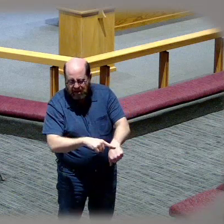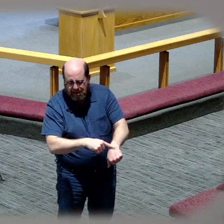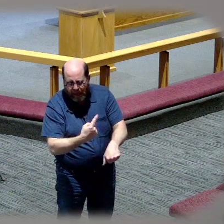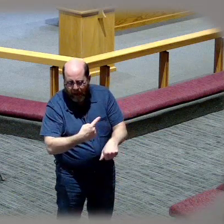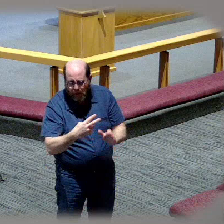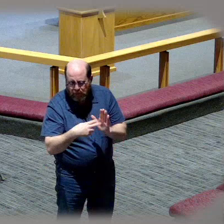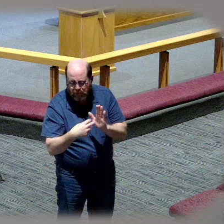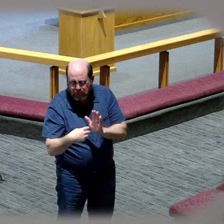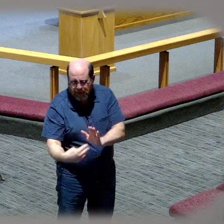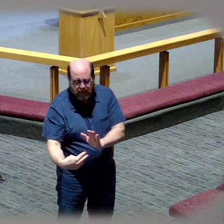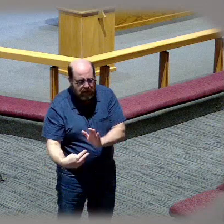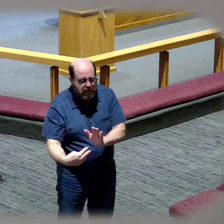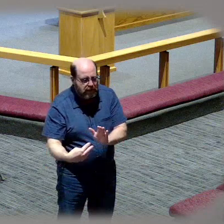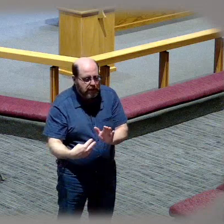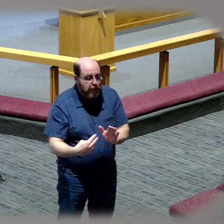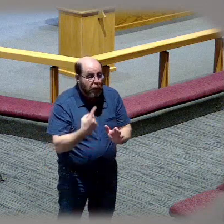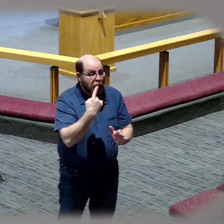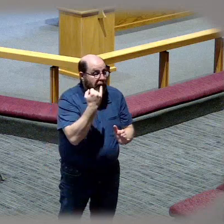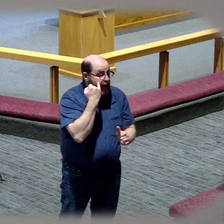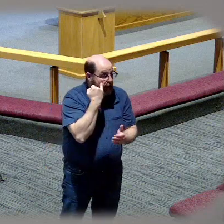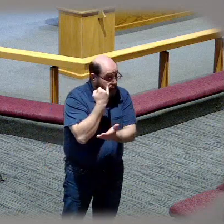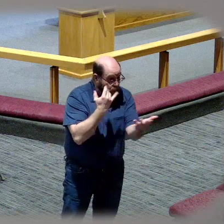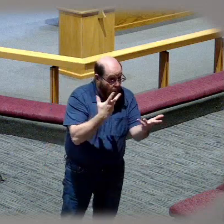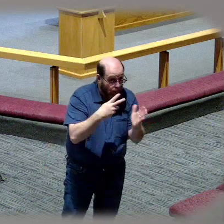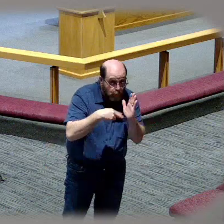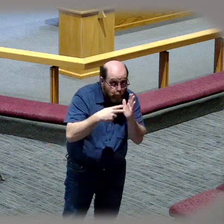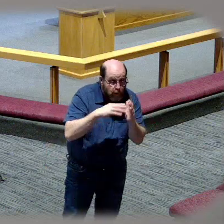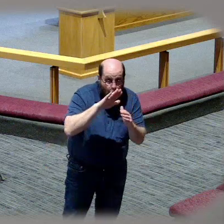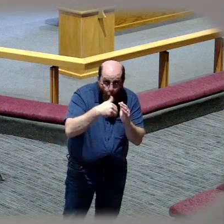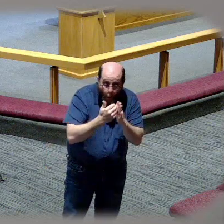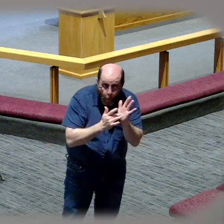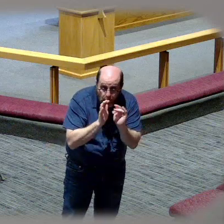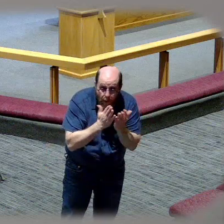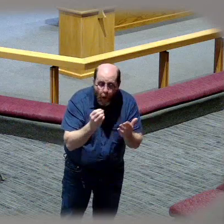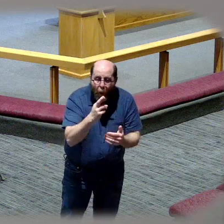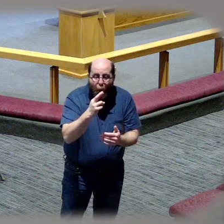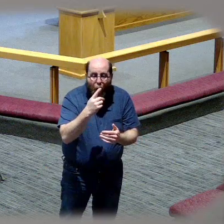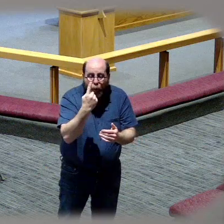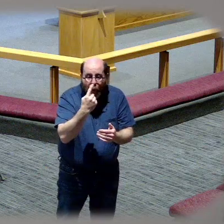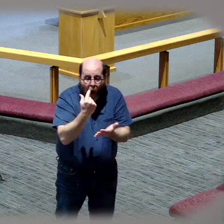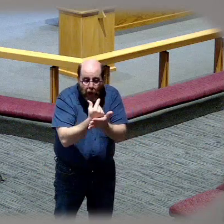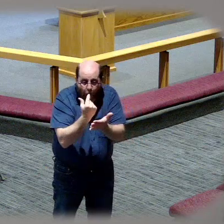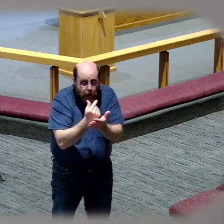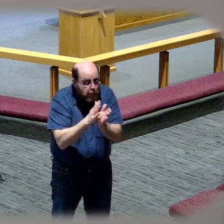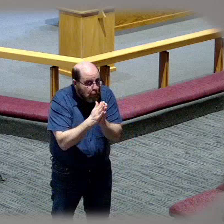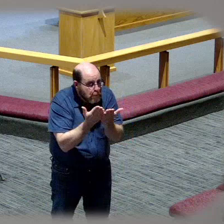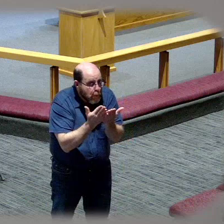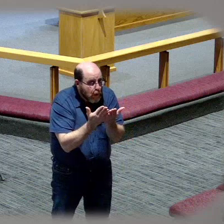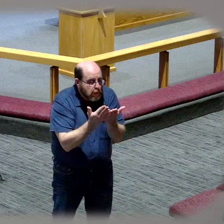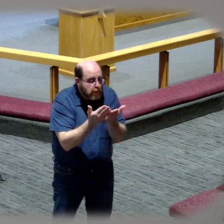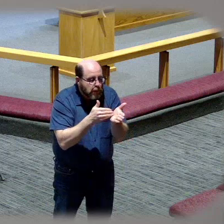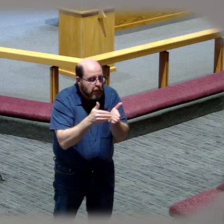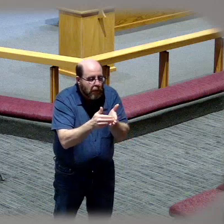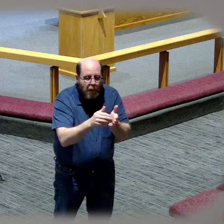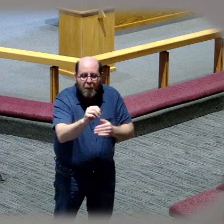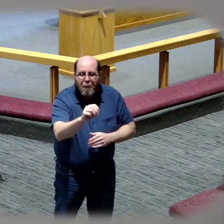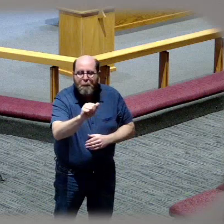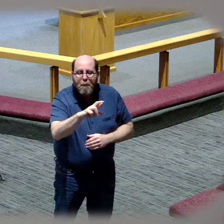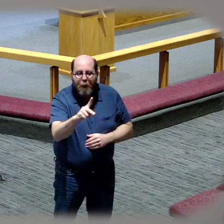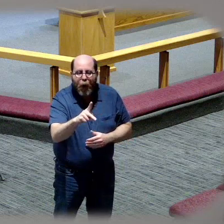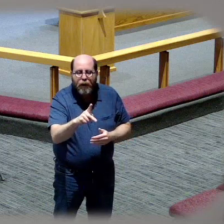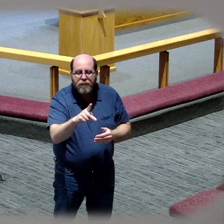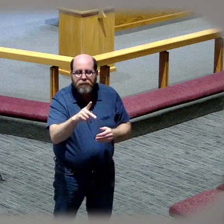If one of your New Year's resolutions is to read a Gospel frequently. Mark is a good